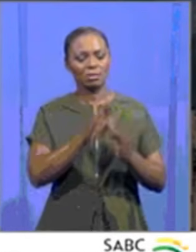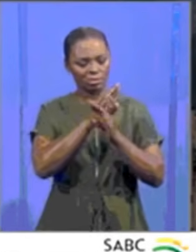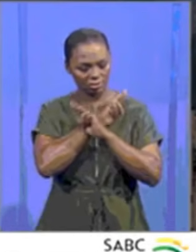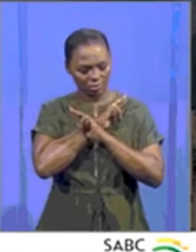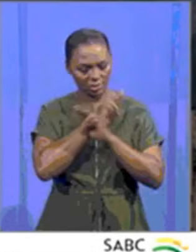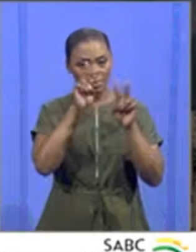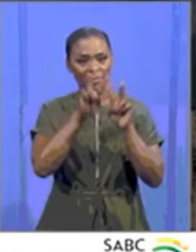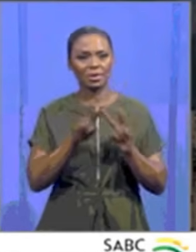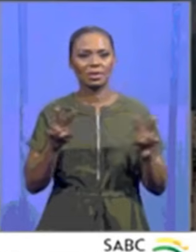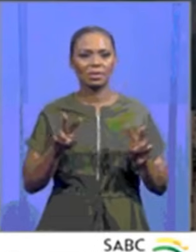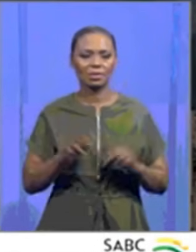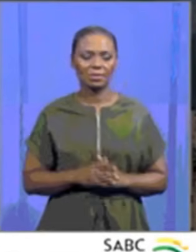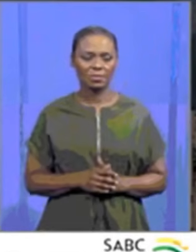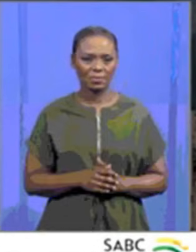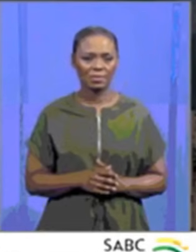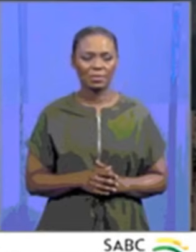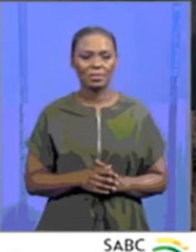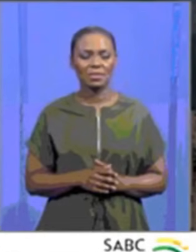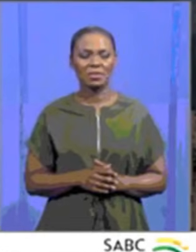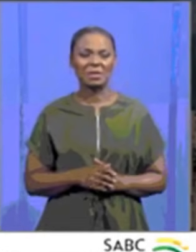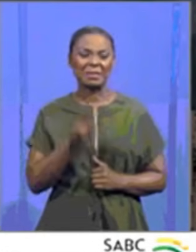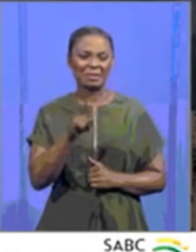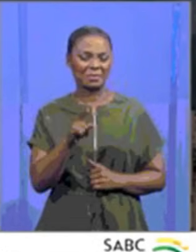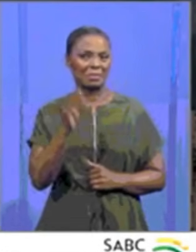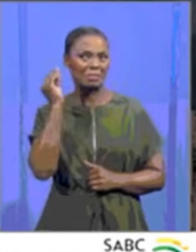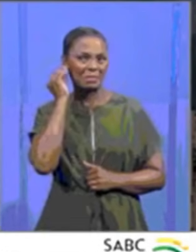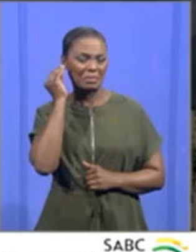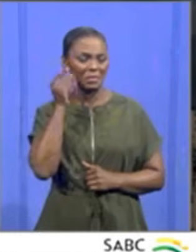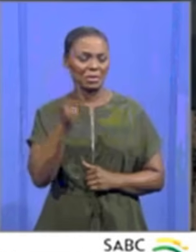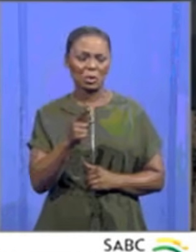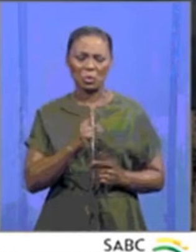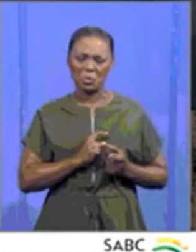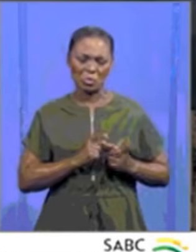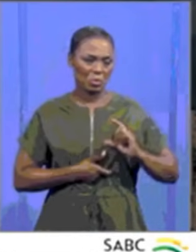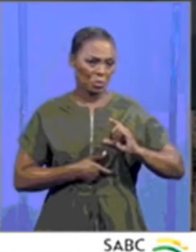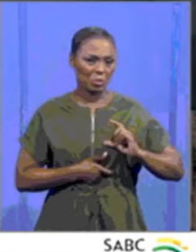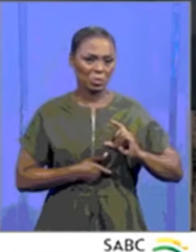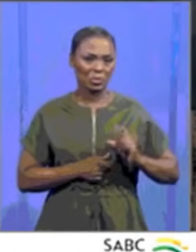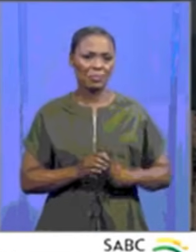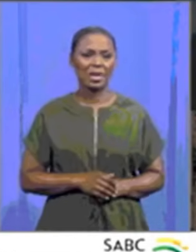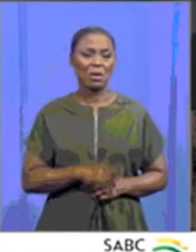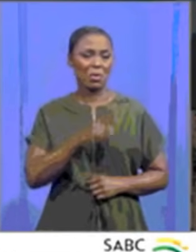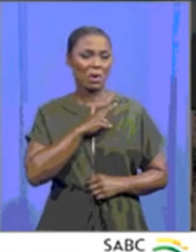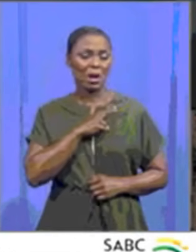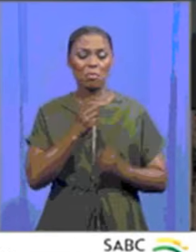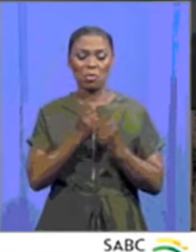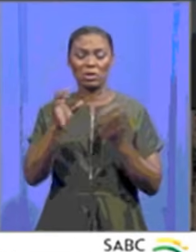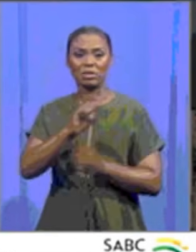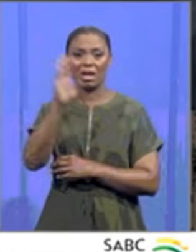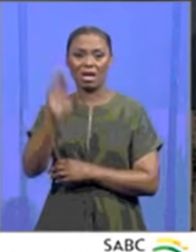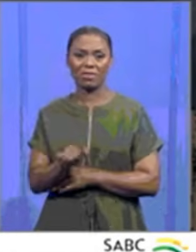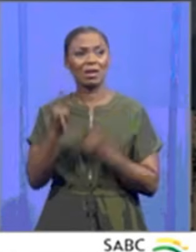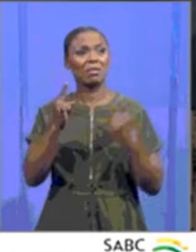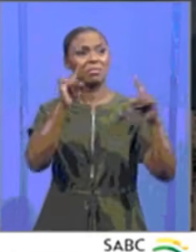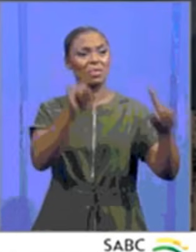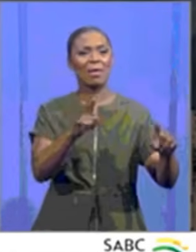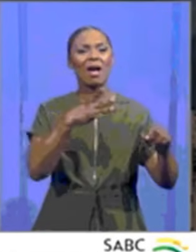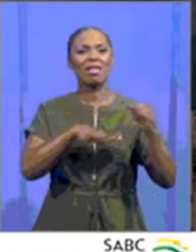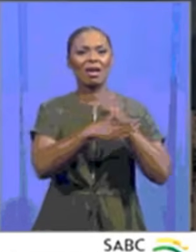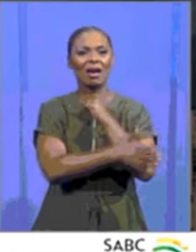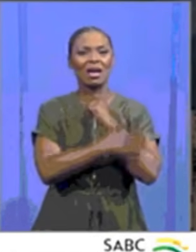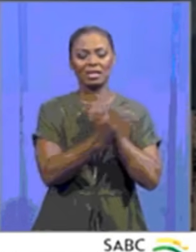ka kagiso. Ena ke taba e utlwisang botlhoko haholo ho elellwa hore ma-Afrika Borwa ha ile dinaheng tse ding ha a bolokeha, empa